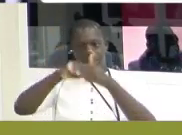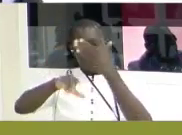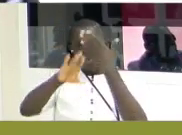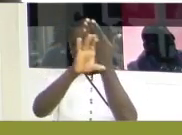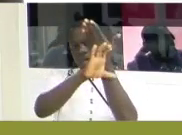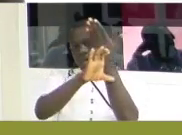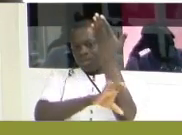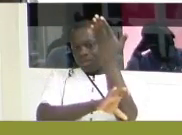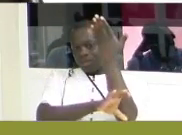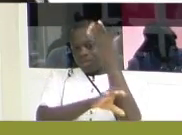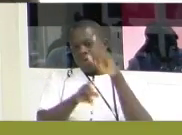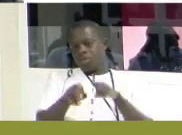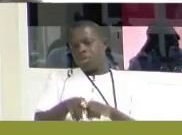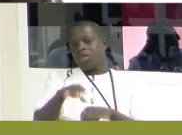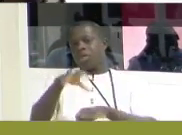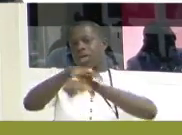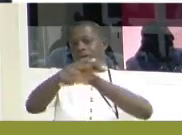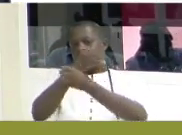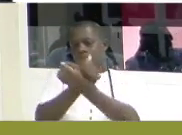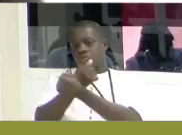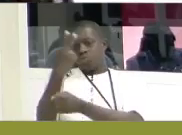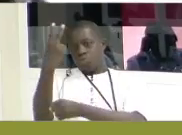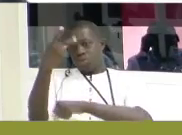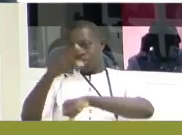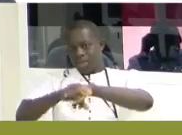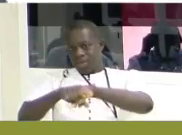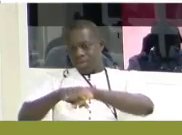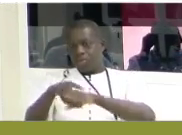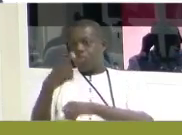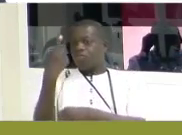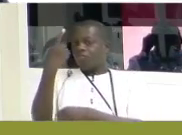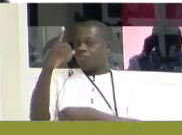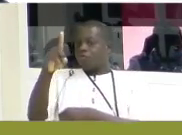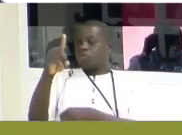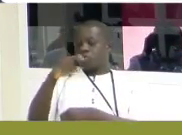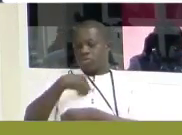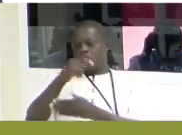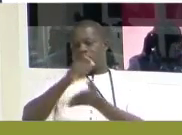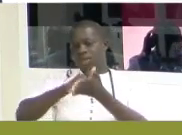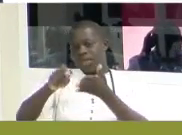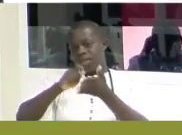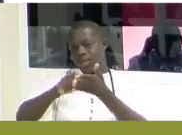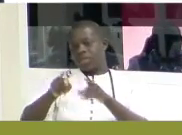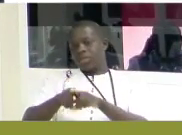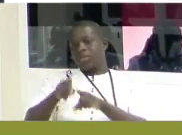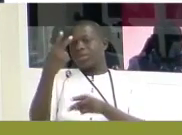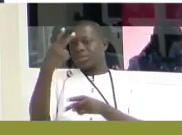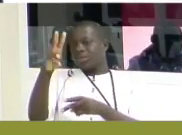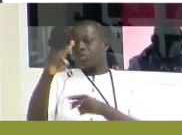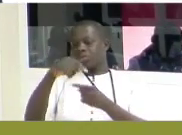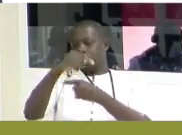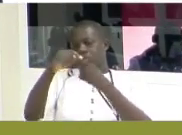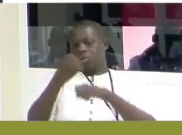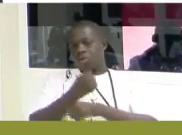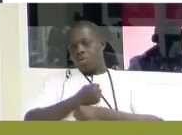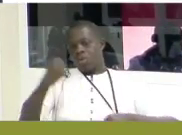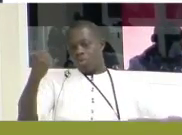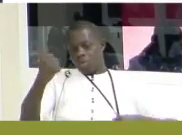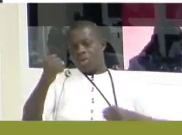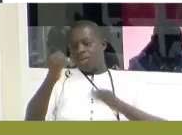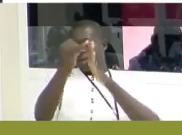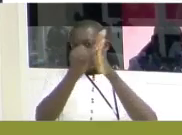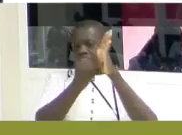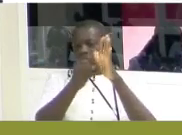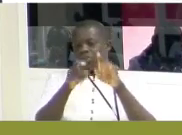because he was arrested twice. The first one, I was writing those ones. The second one about this weapon issue. Because I think some rebels were arrested